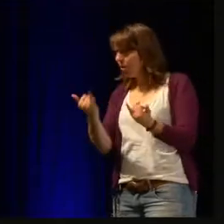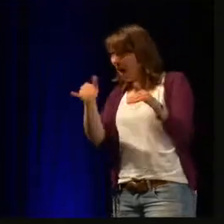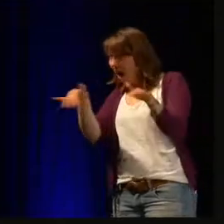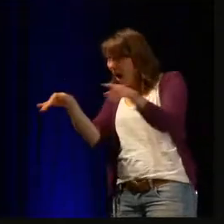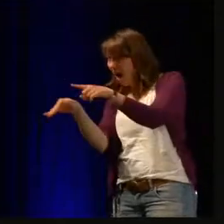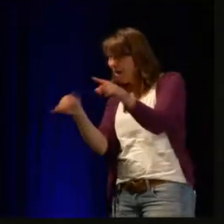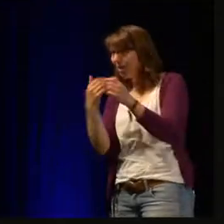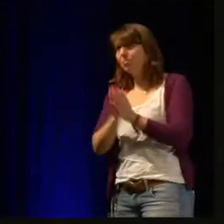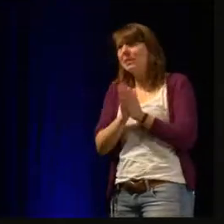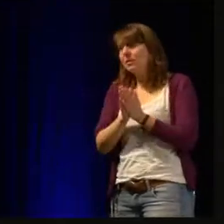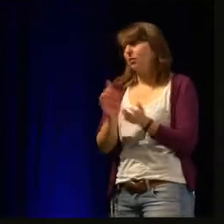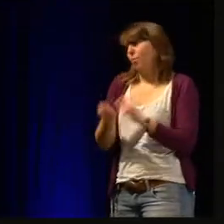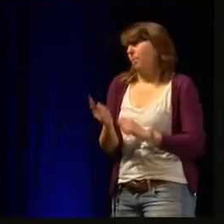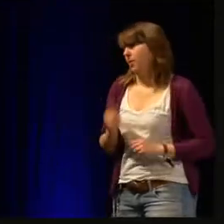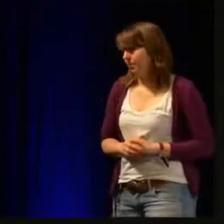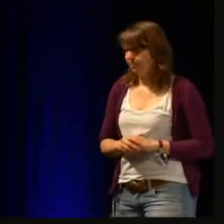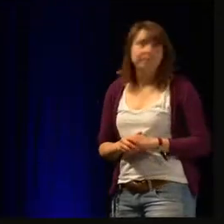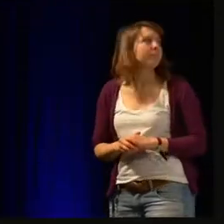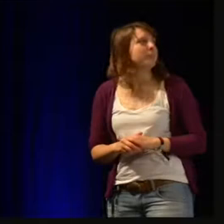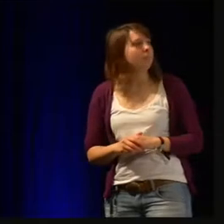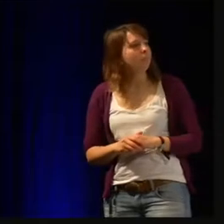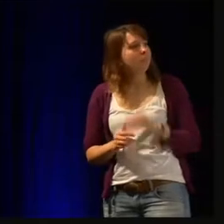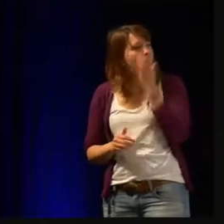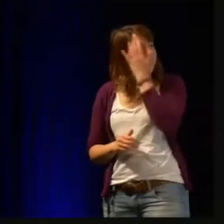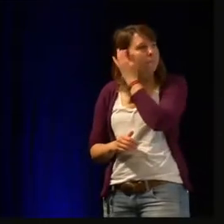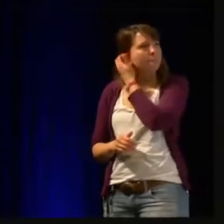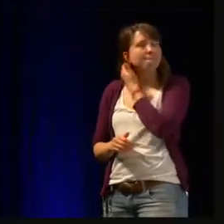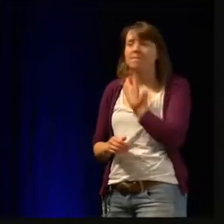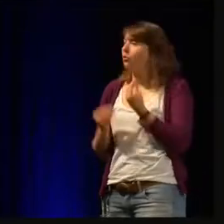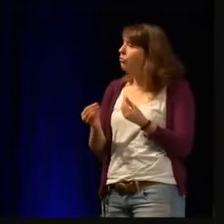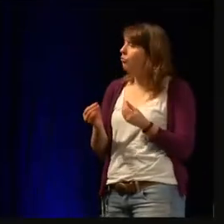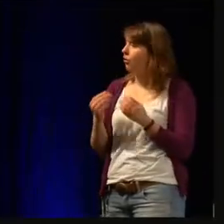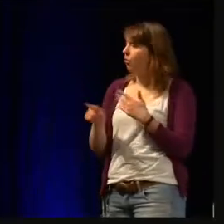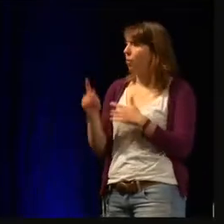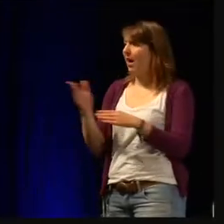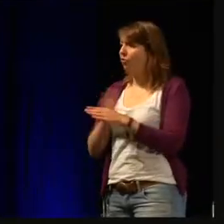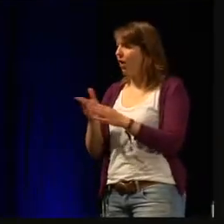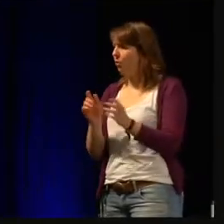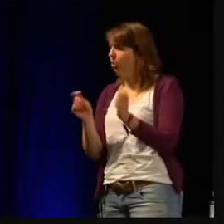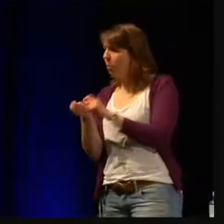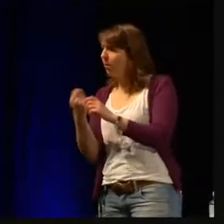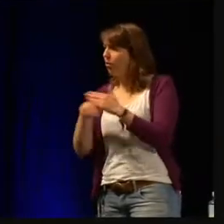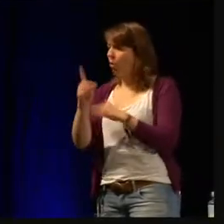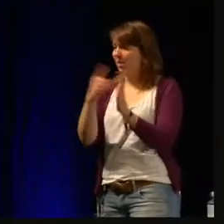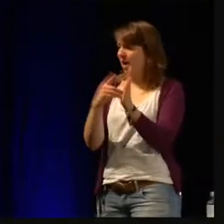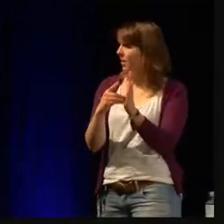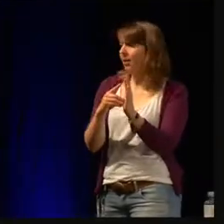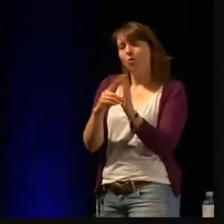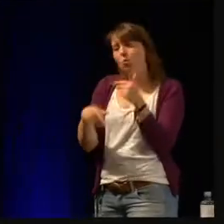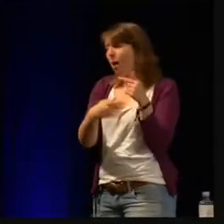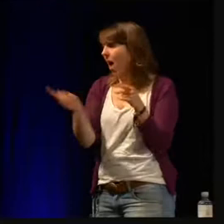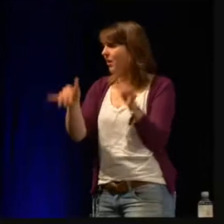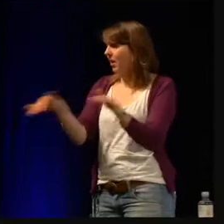And there are probably a lot of people here who built these systems. The bias based on this data is